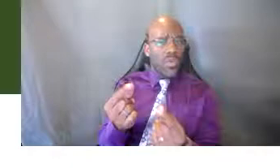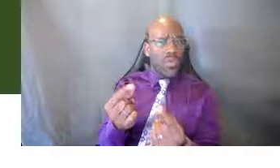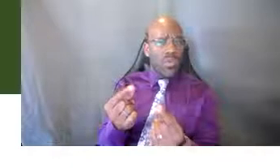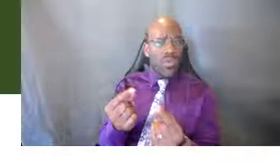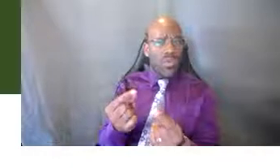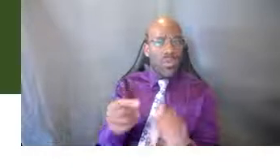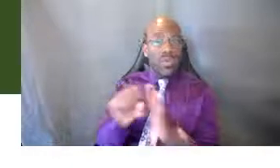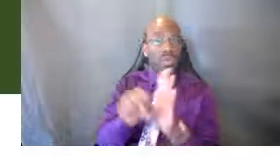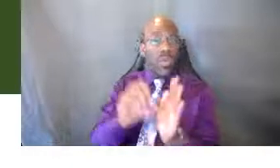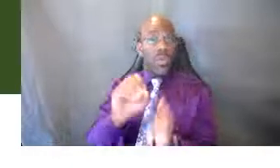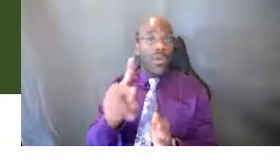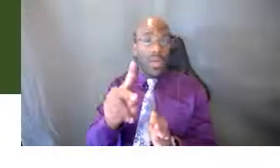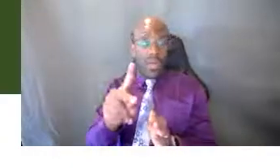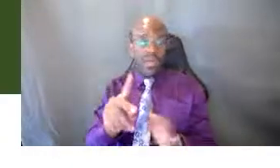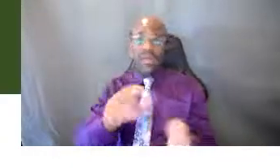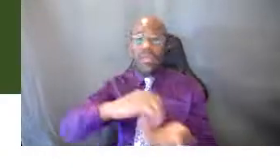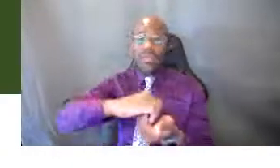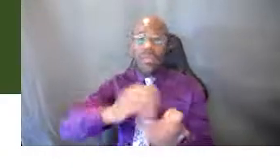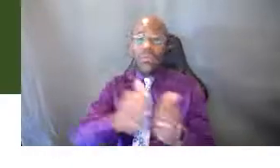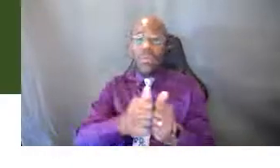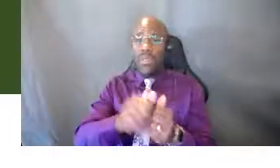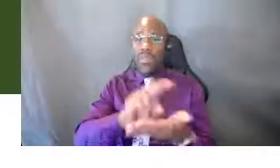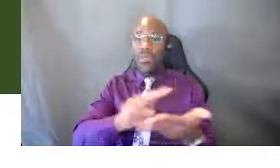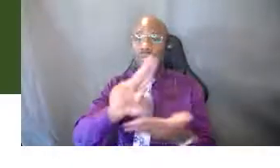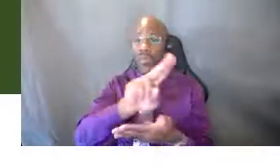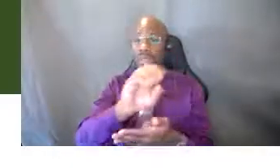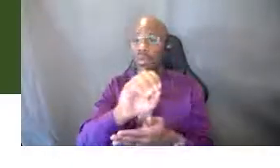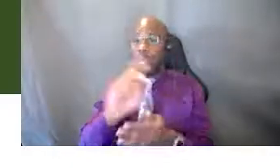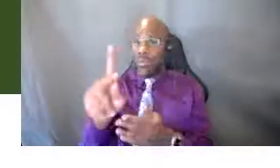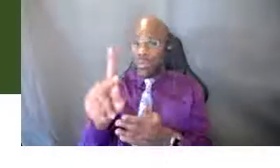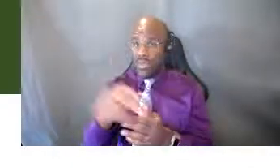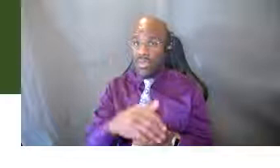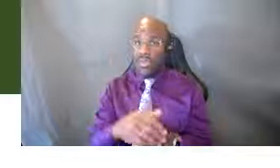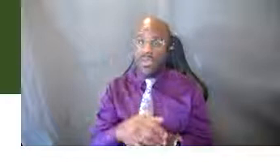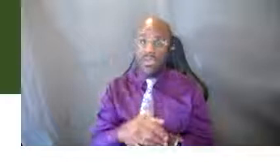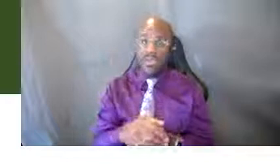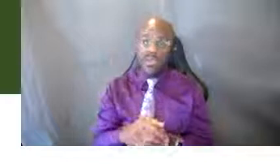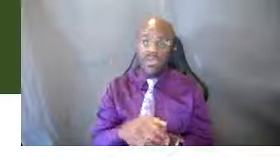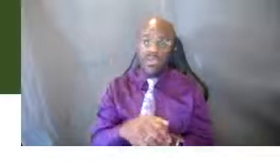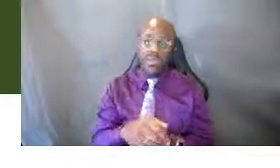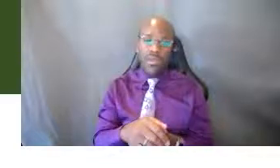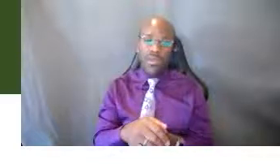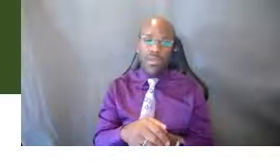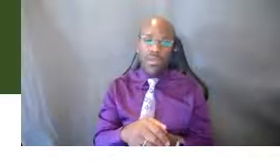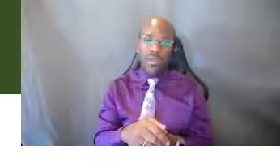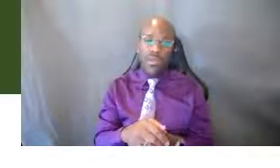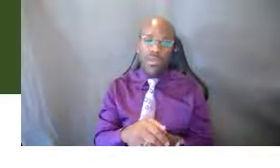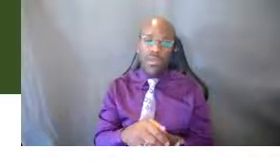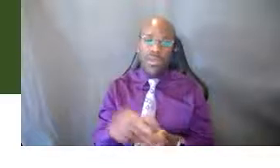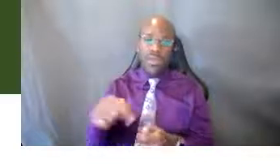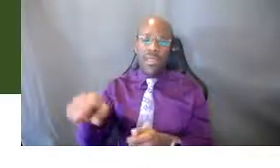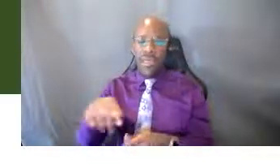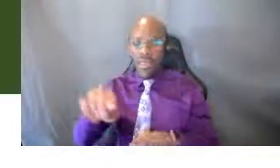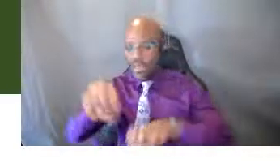with the University of Oklahoma to design and implement a statewide evaluation tool to evaluate the